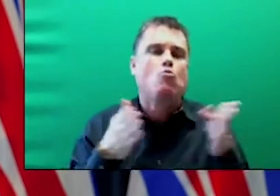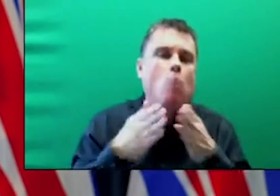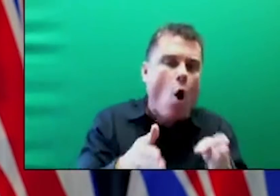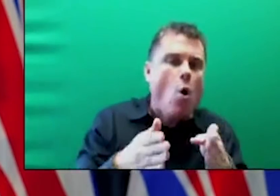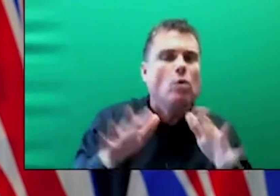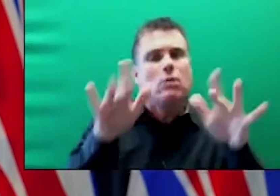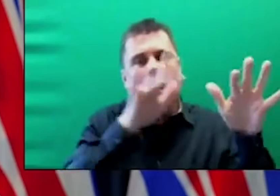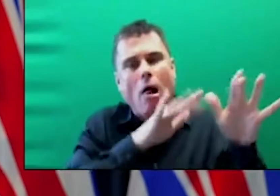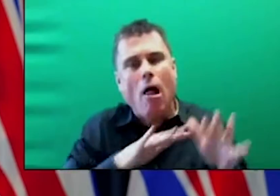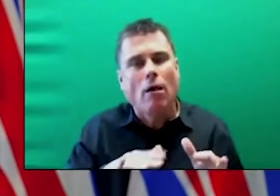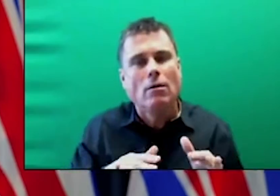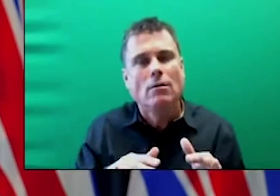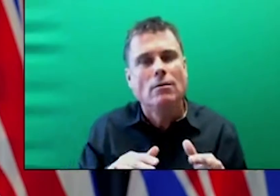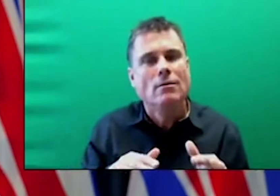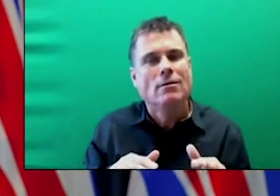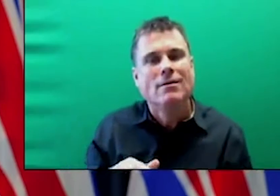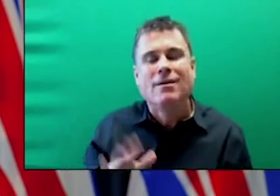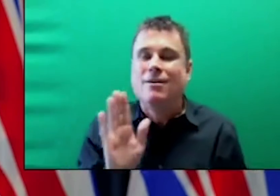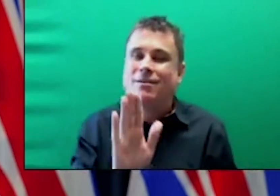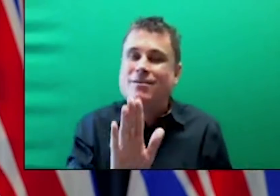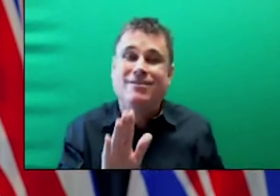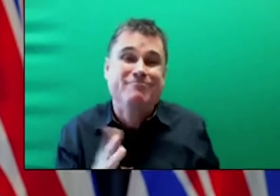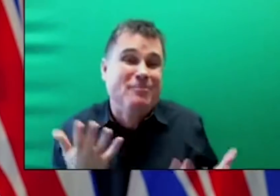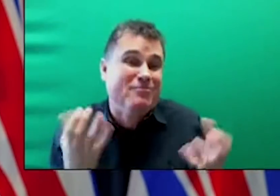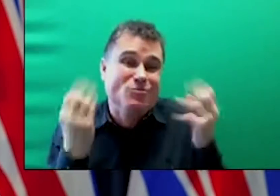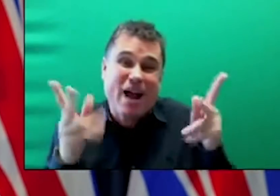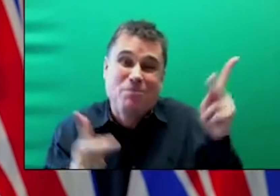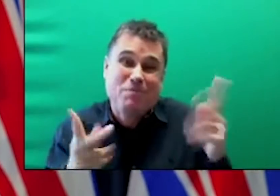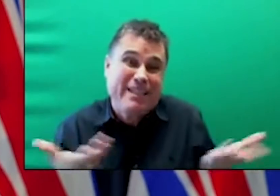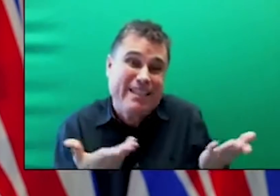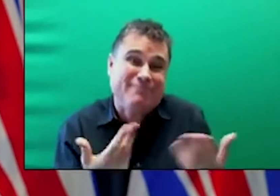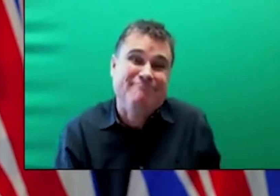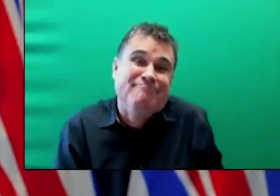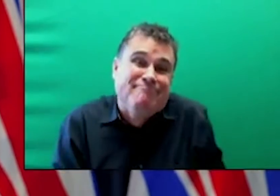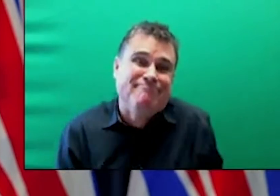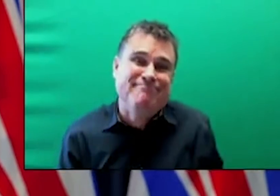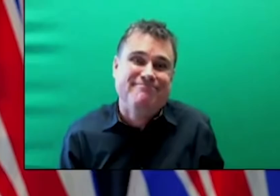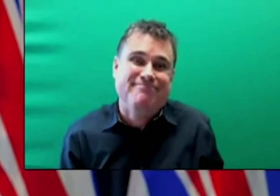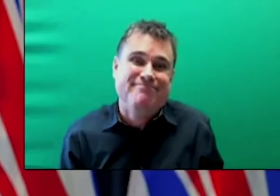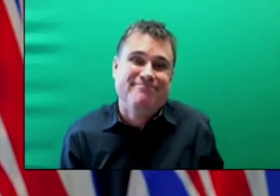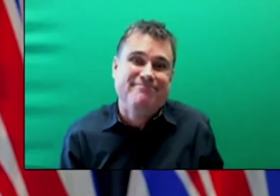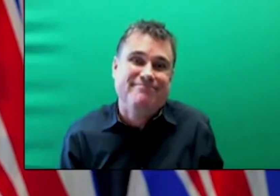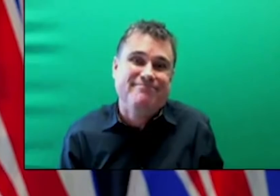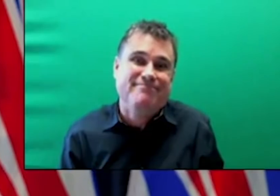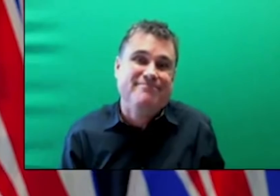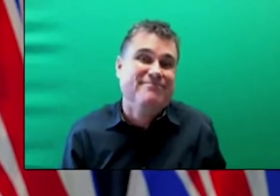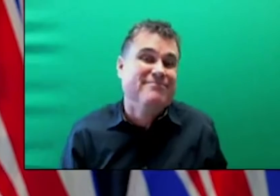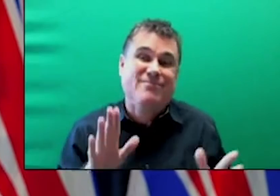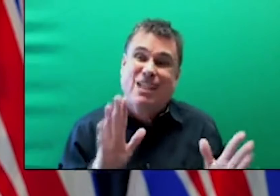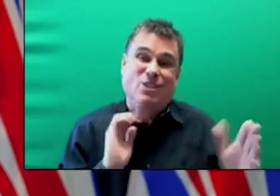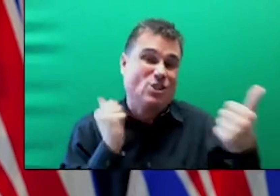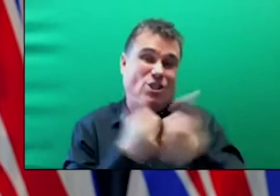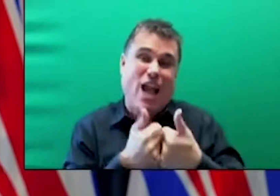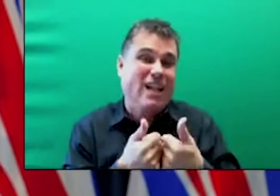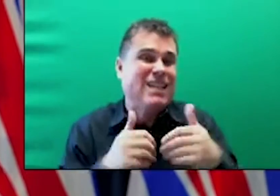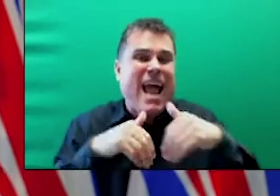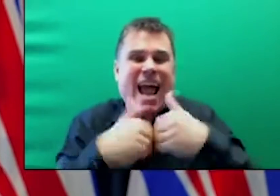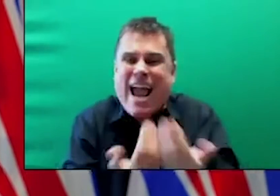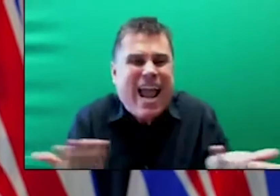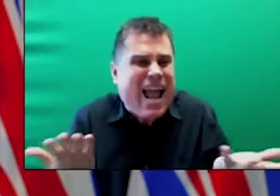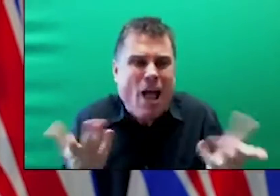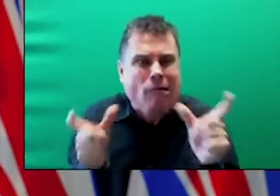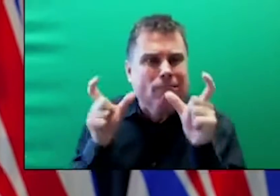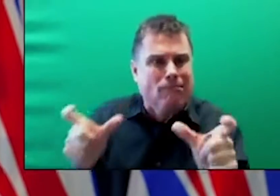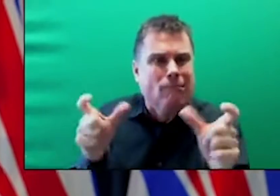are. And it does a disservice to all of us and leads to appropriate frustration, not just from the general public, but